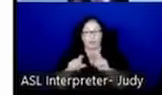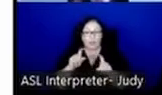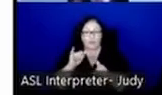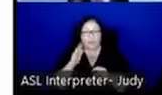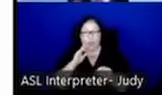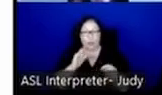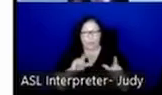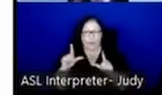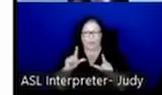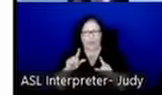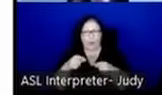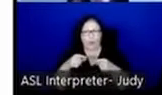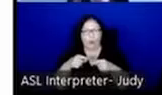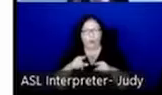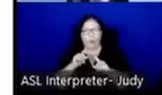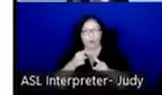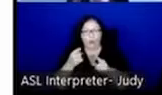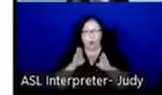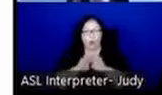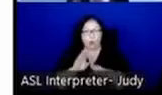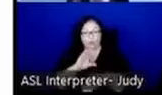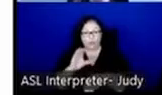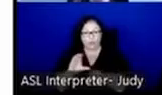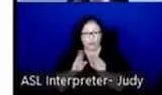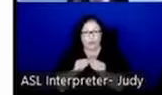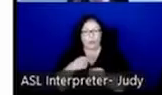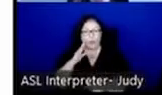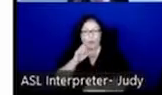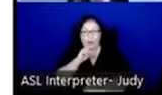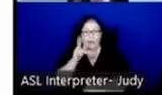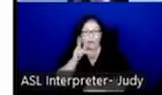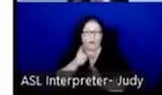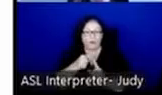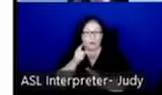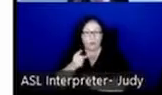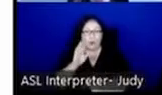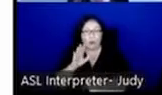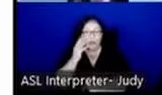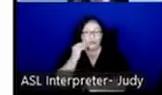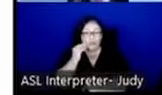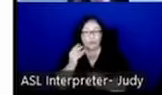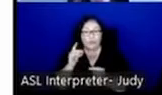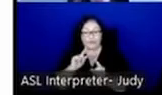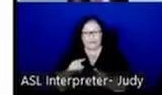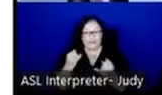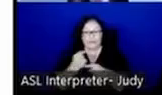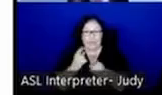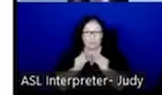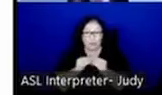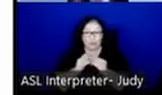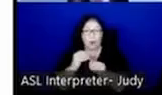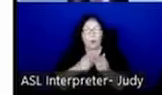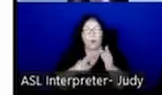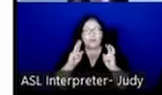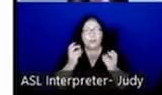from you about your experience attending today's webinar and what topics you might be interested in learning about in the future. And once again,